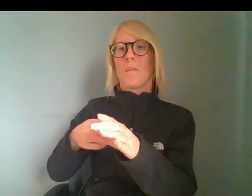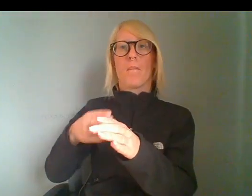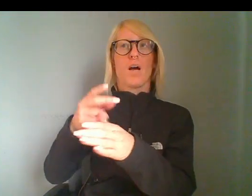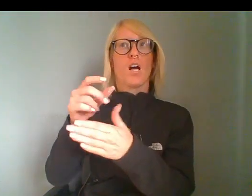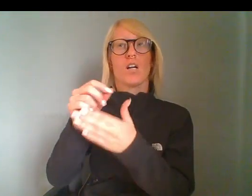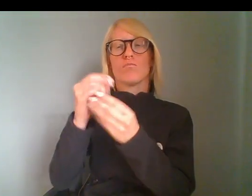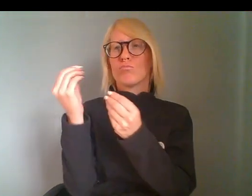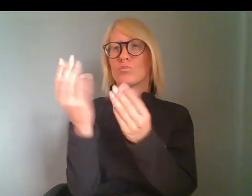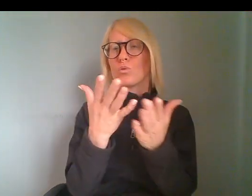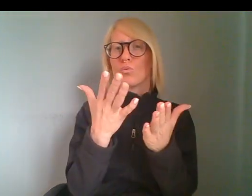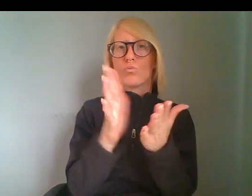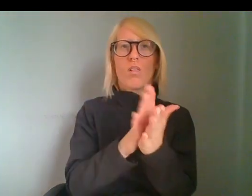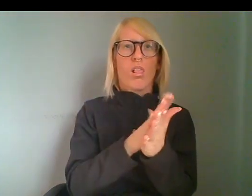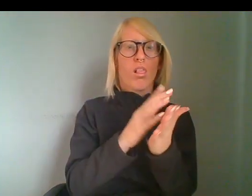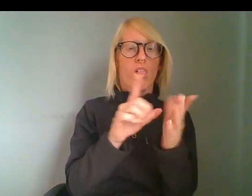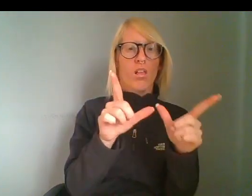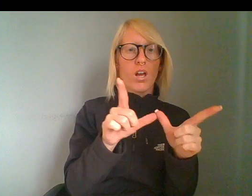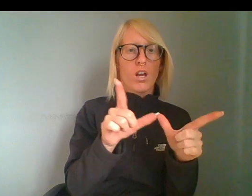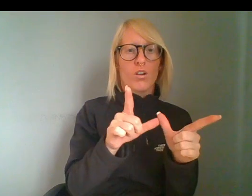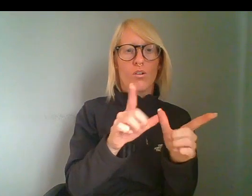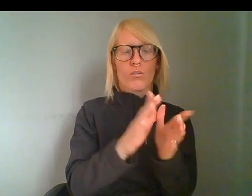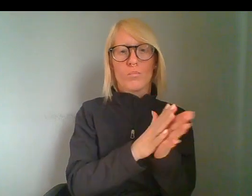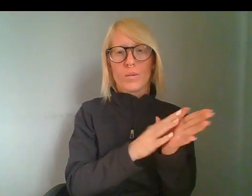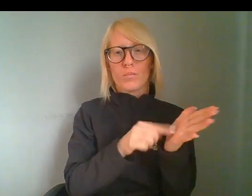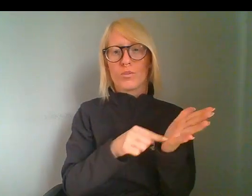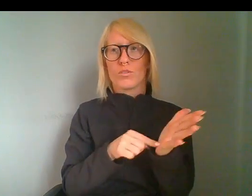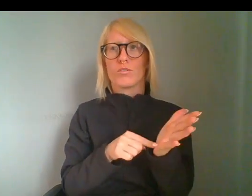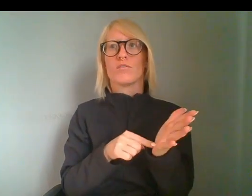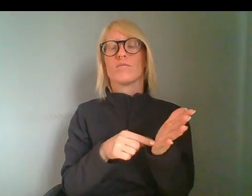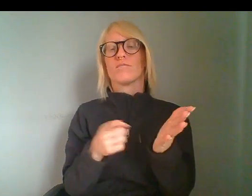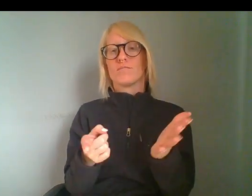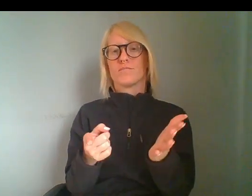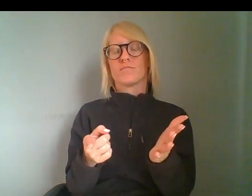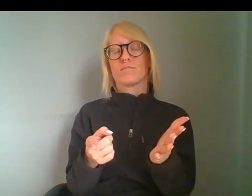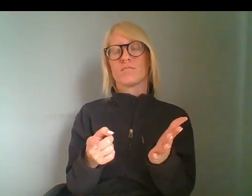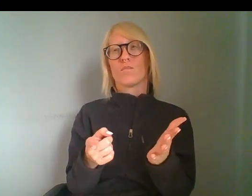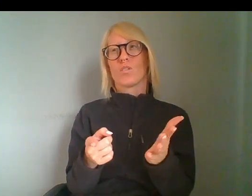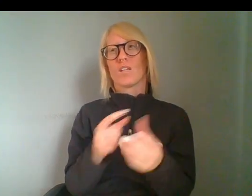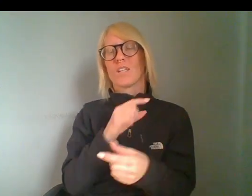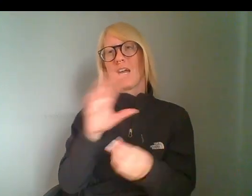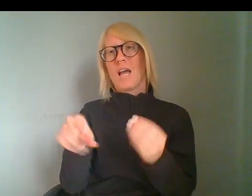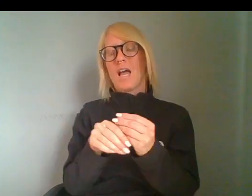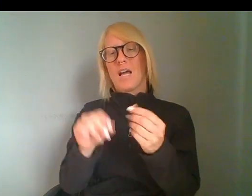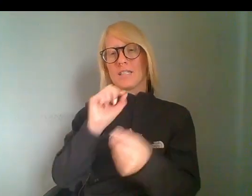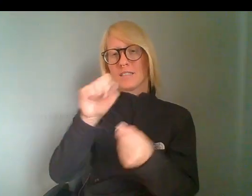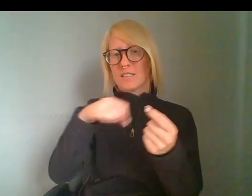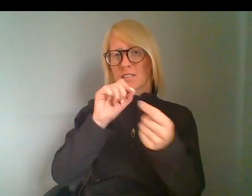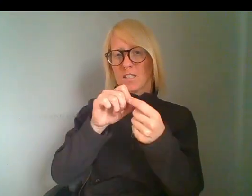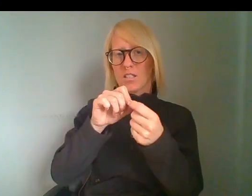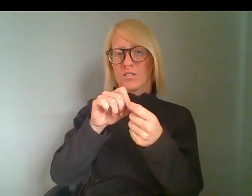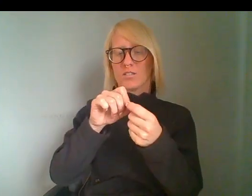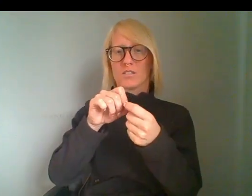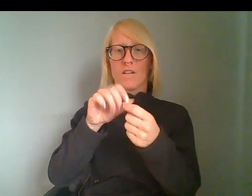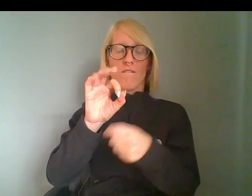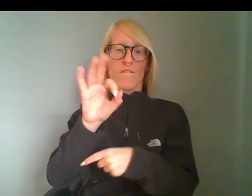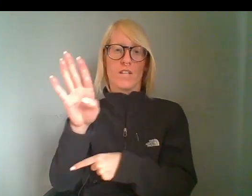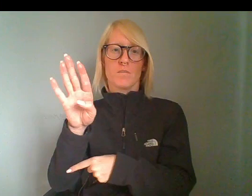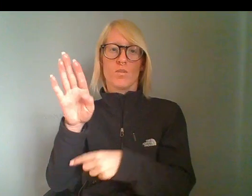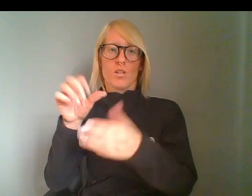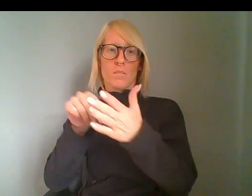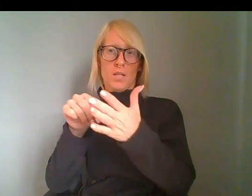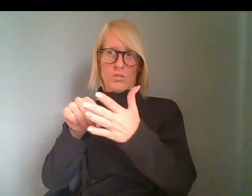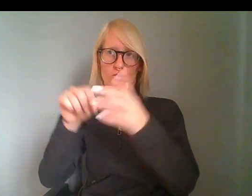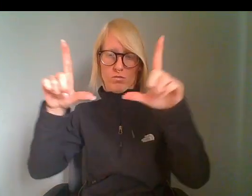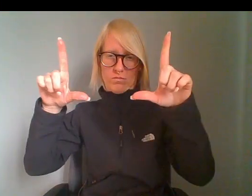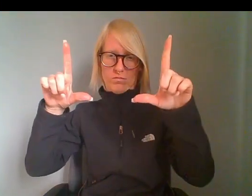you can do a little more, I think, customization of Facebook pages that I've found.